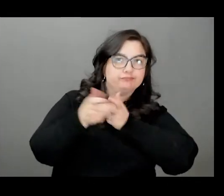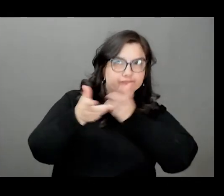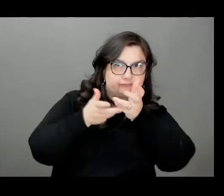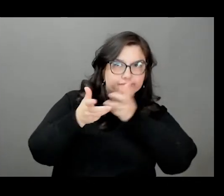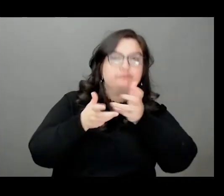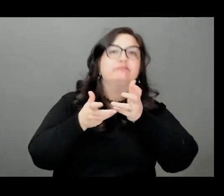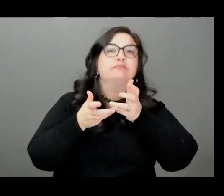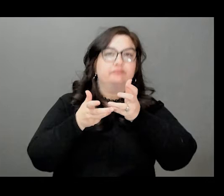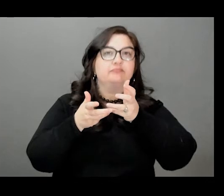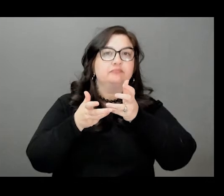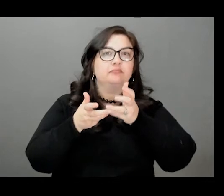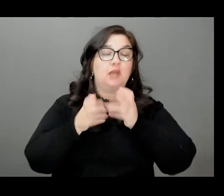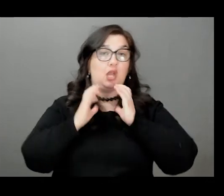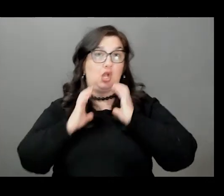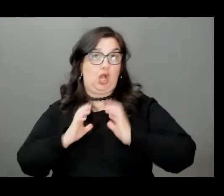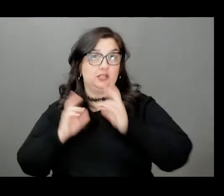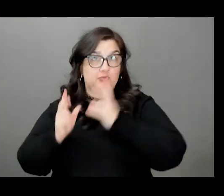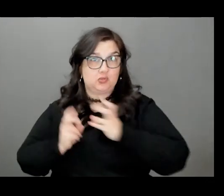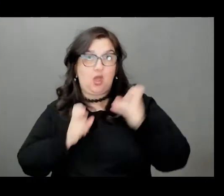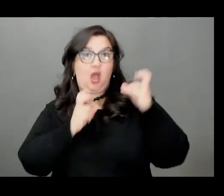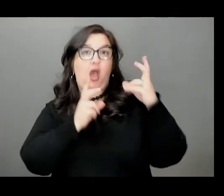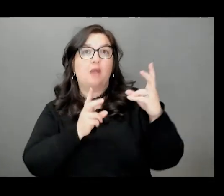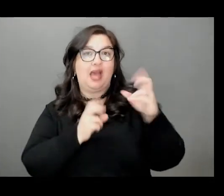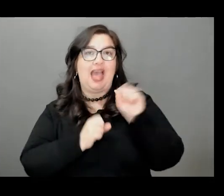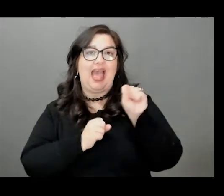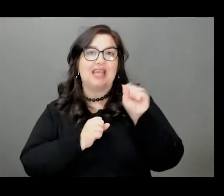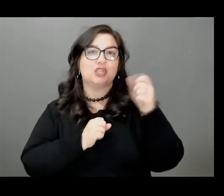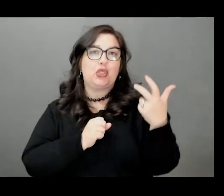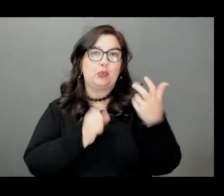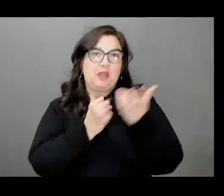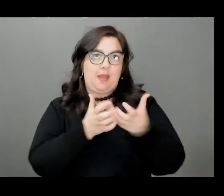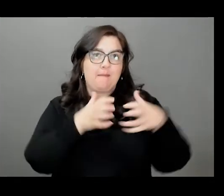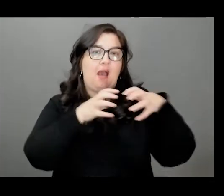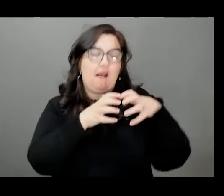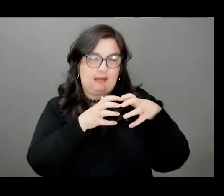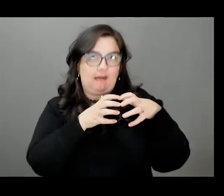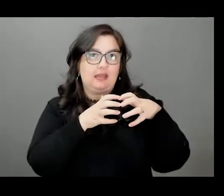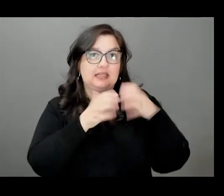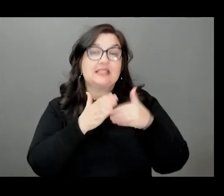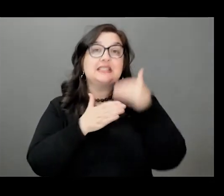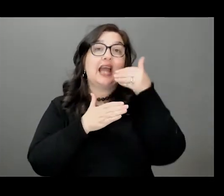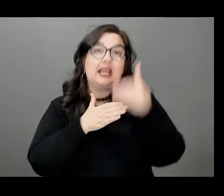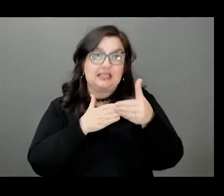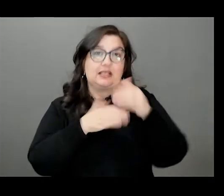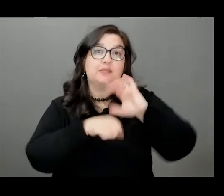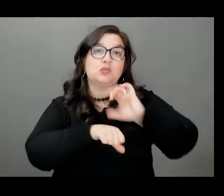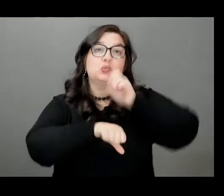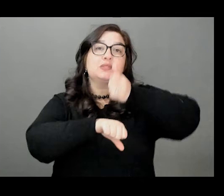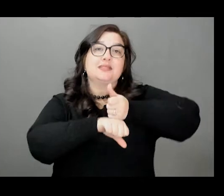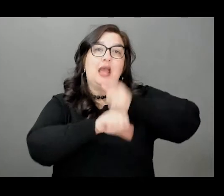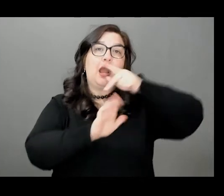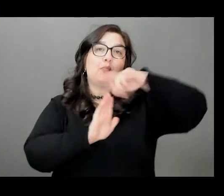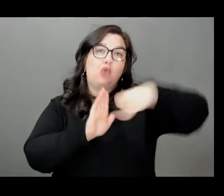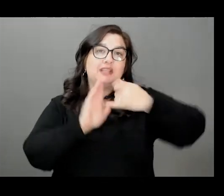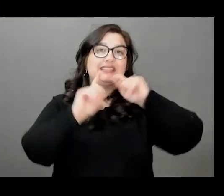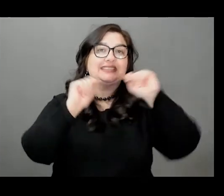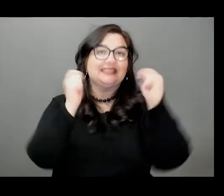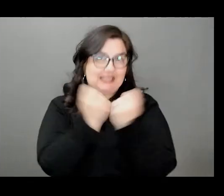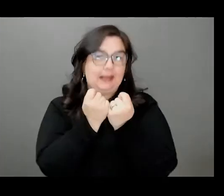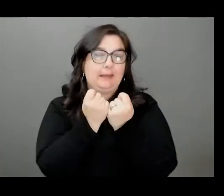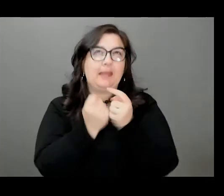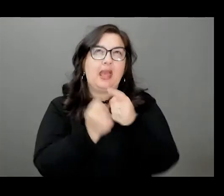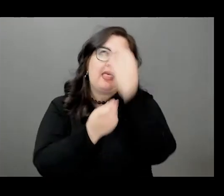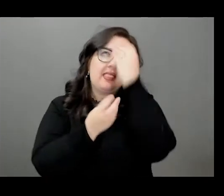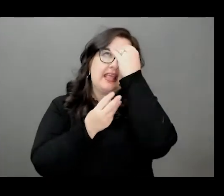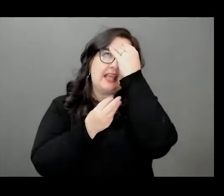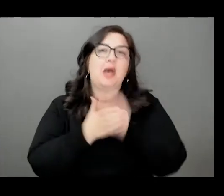consultation call. After that is done, customers simply upload the data in an Amazon S3 bucket, right? And then the next step is